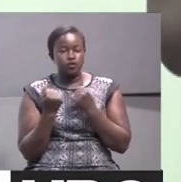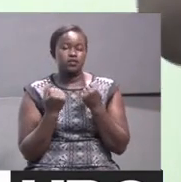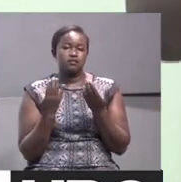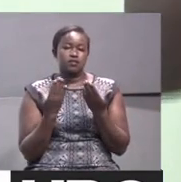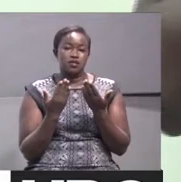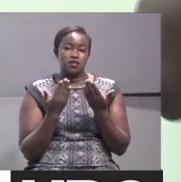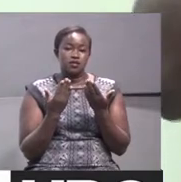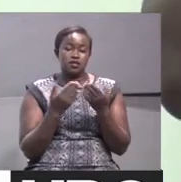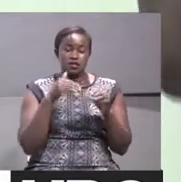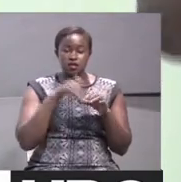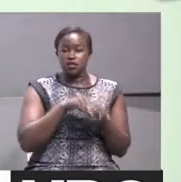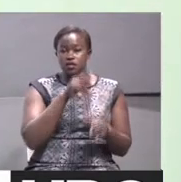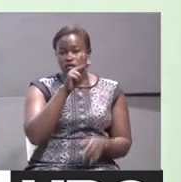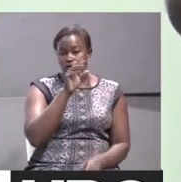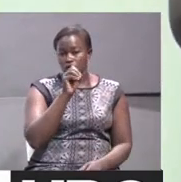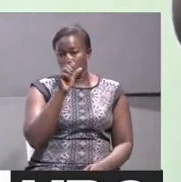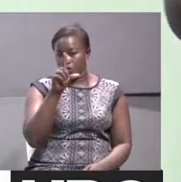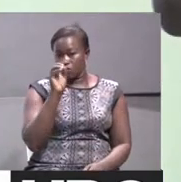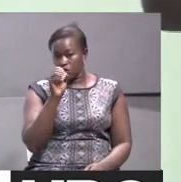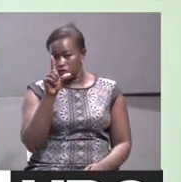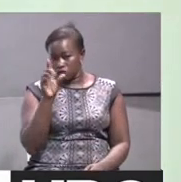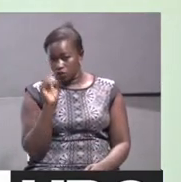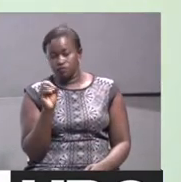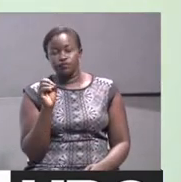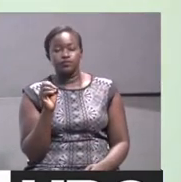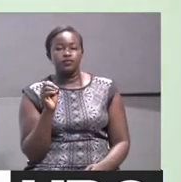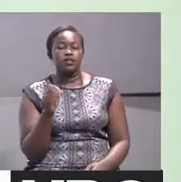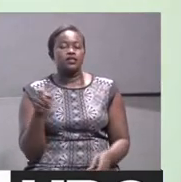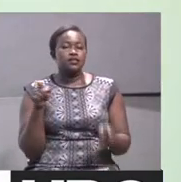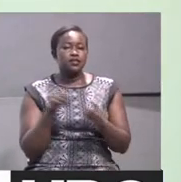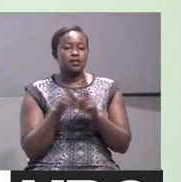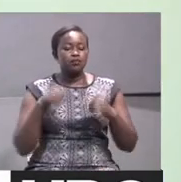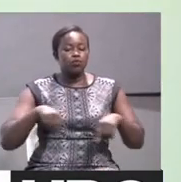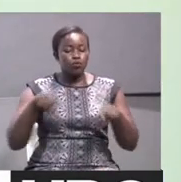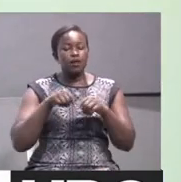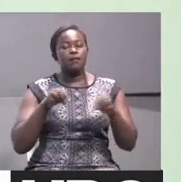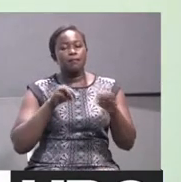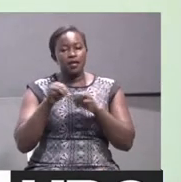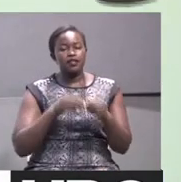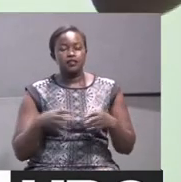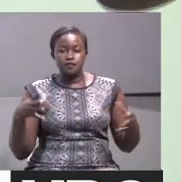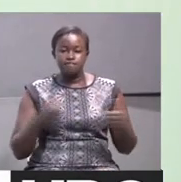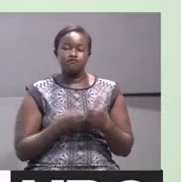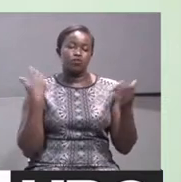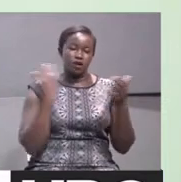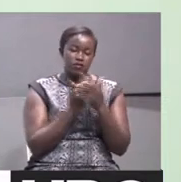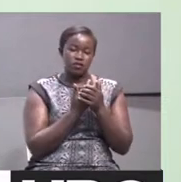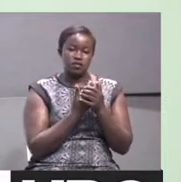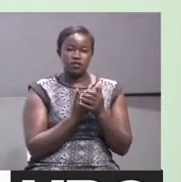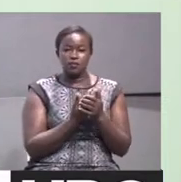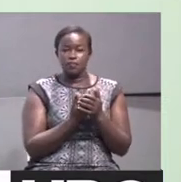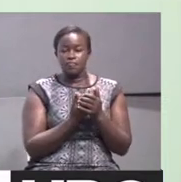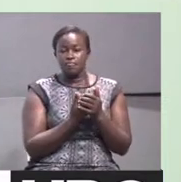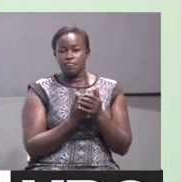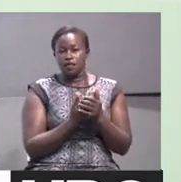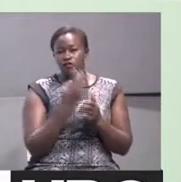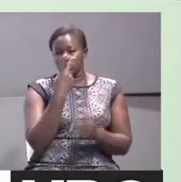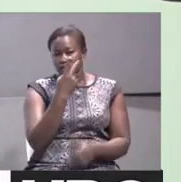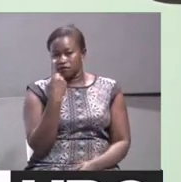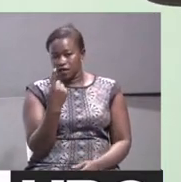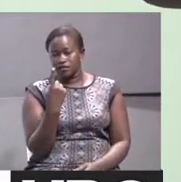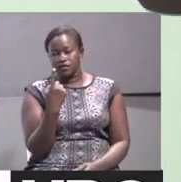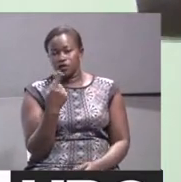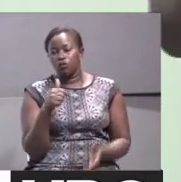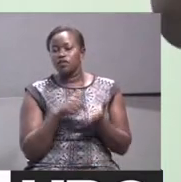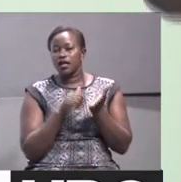Kololo. And we managed to arrest on the 21st, that is